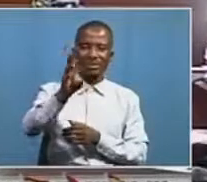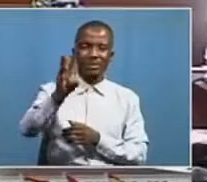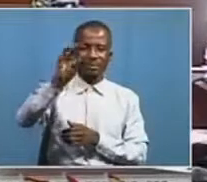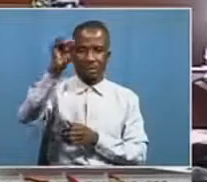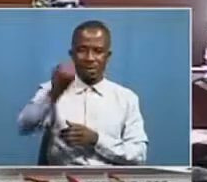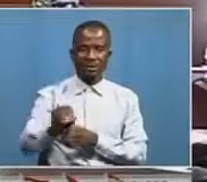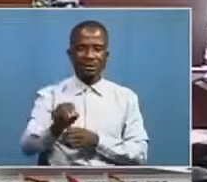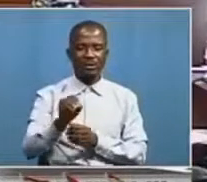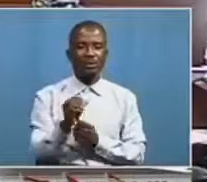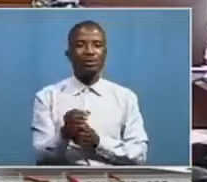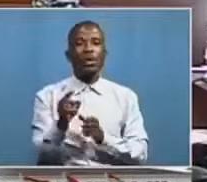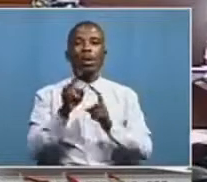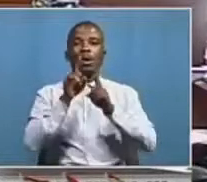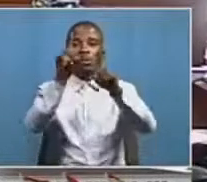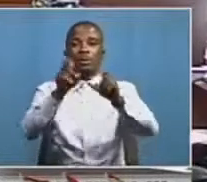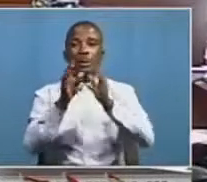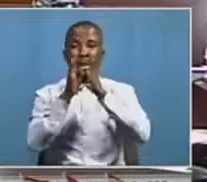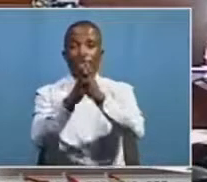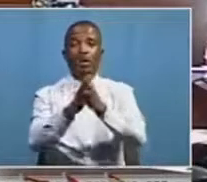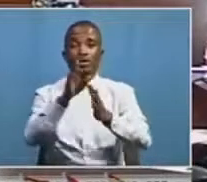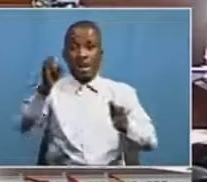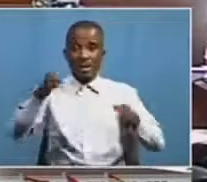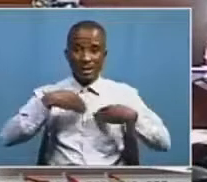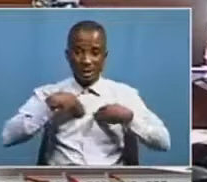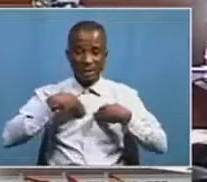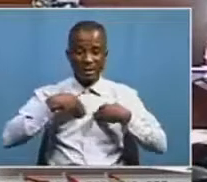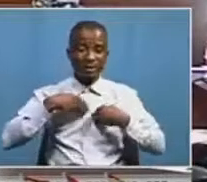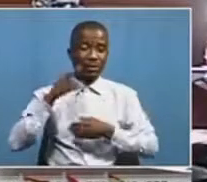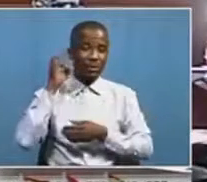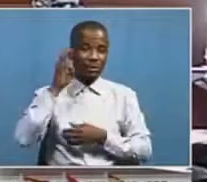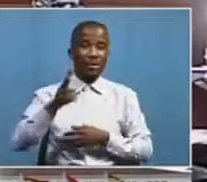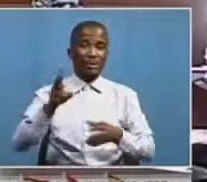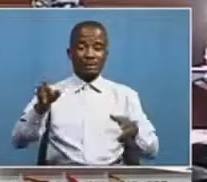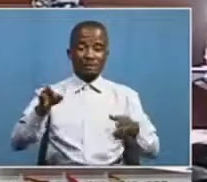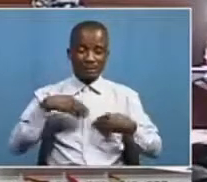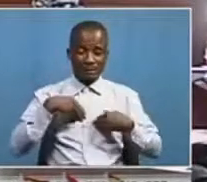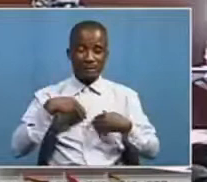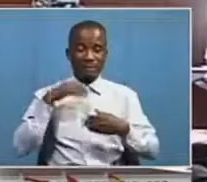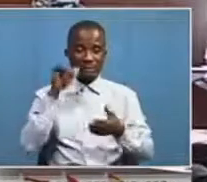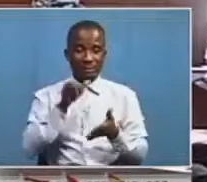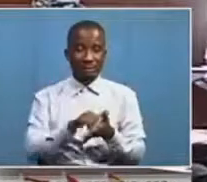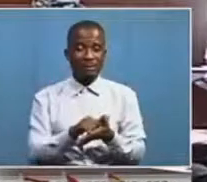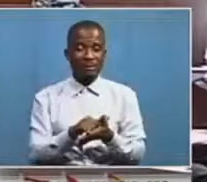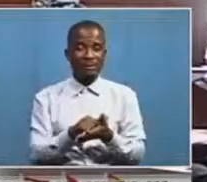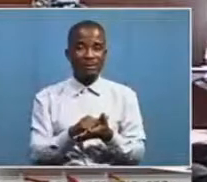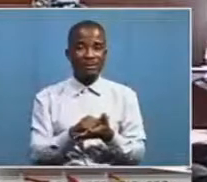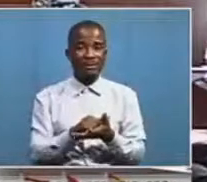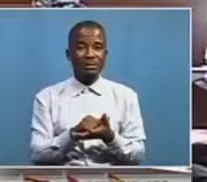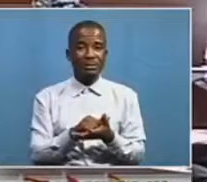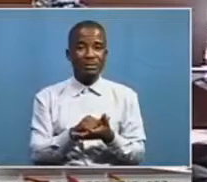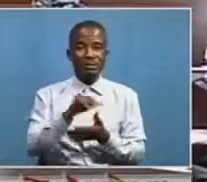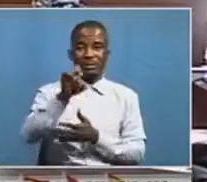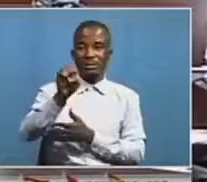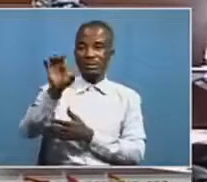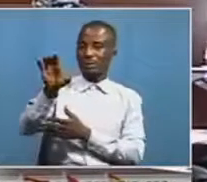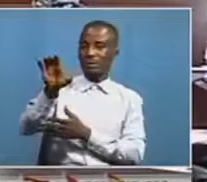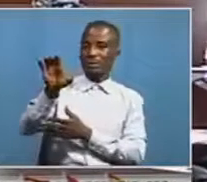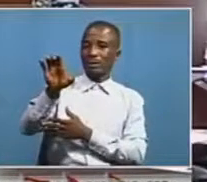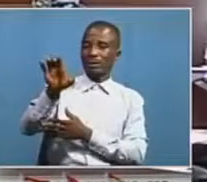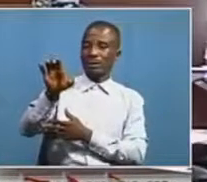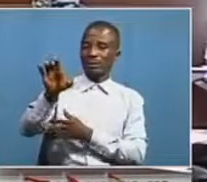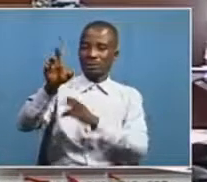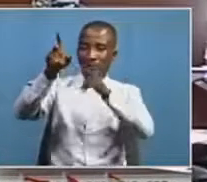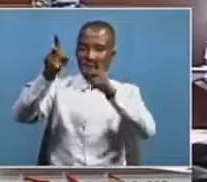47.366%. Question: do you admit? So you admit that from the chairperson of